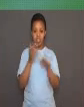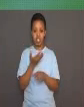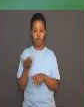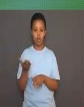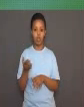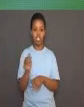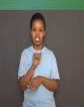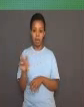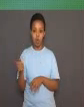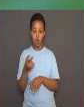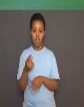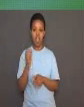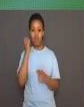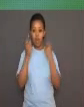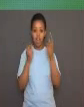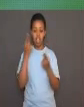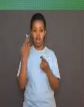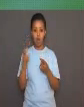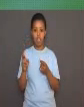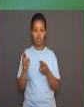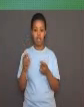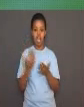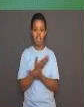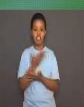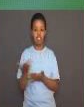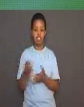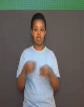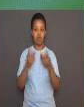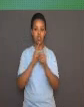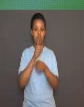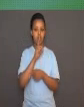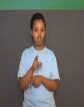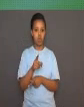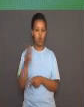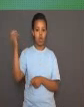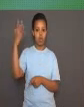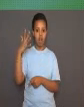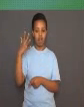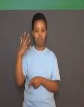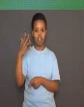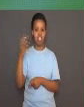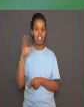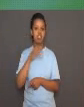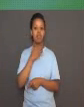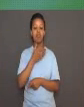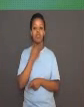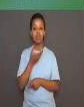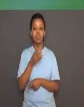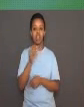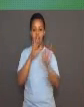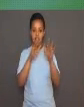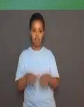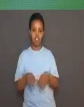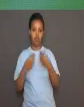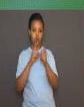that same stimulus, such as chemical cues, light, sound, and